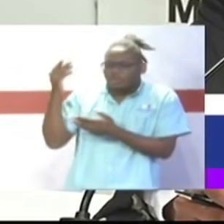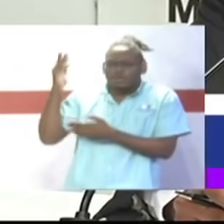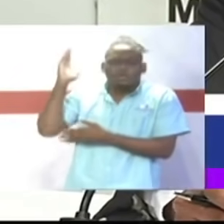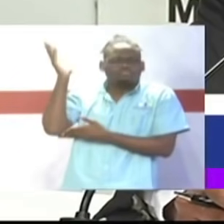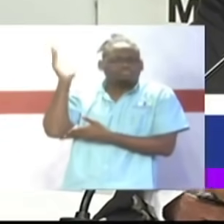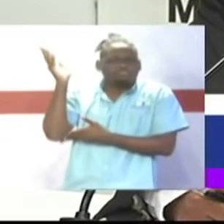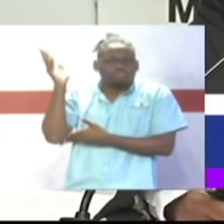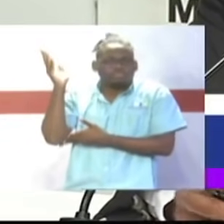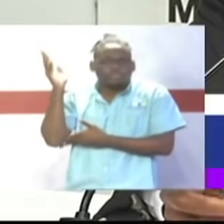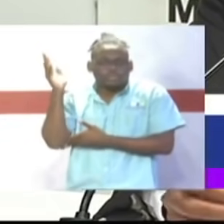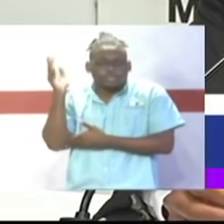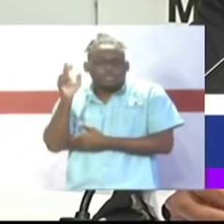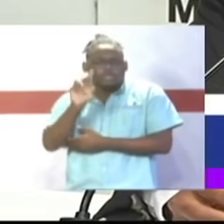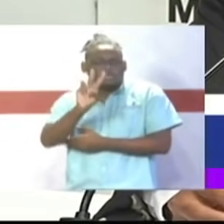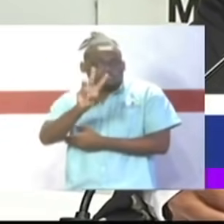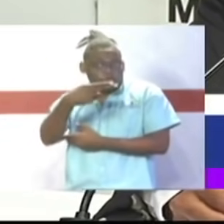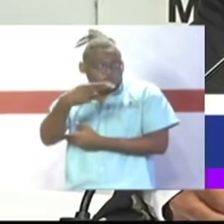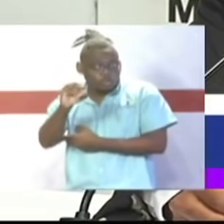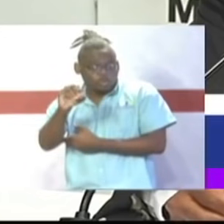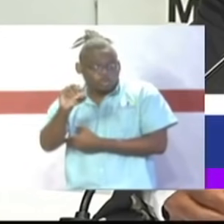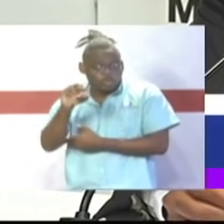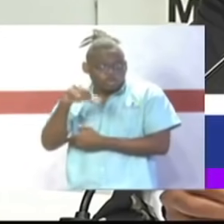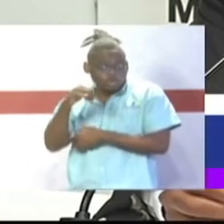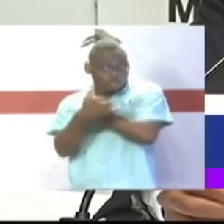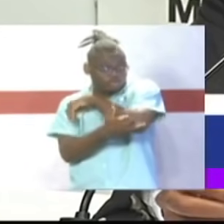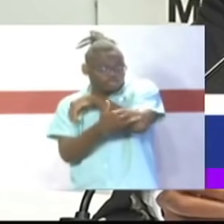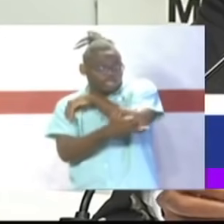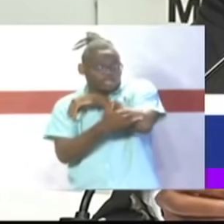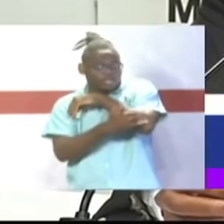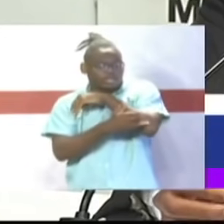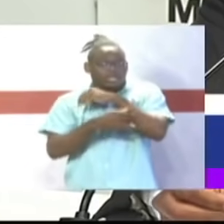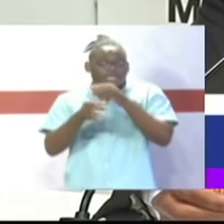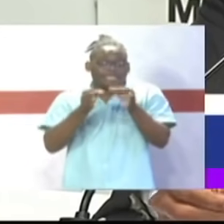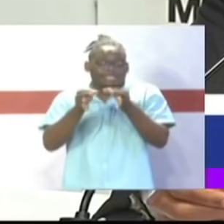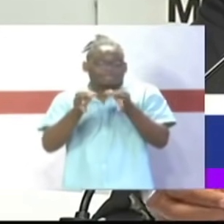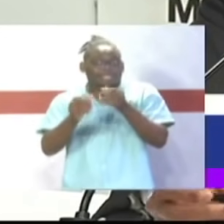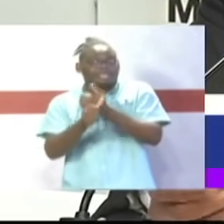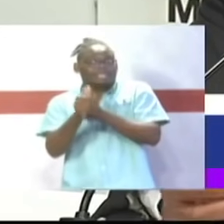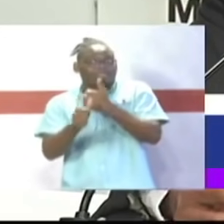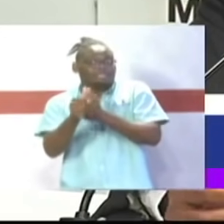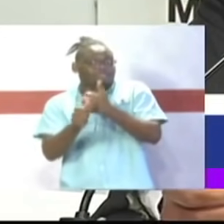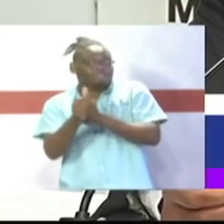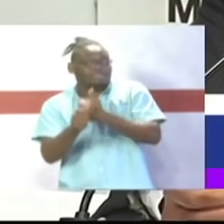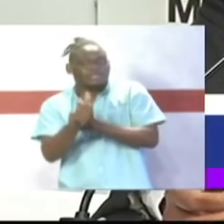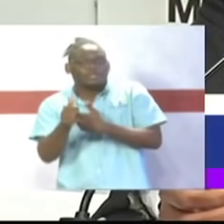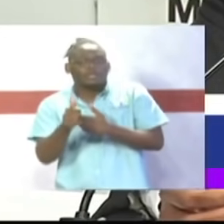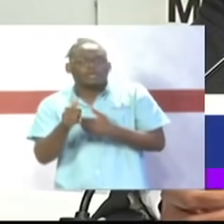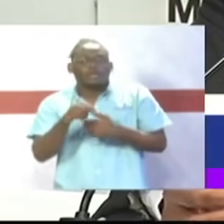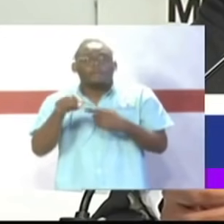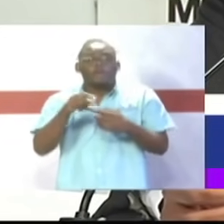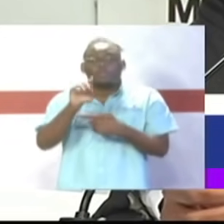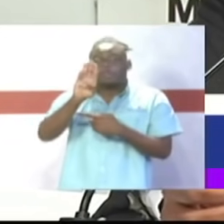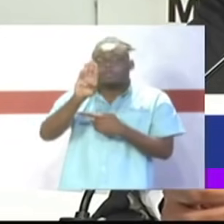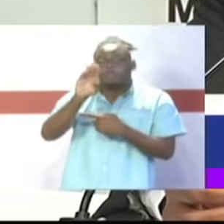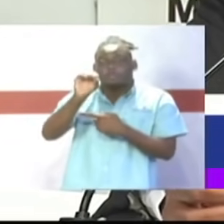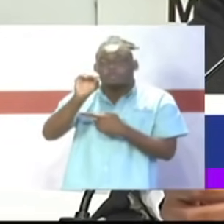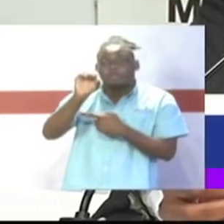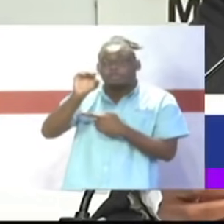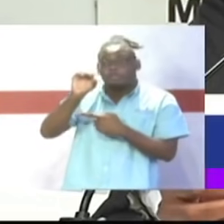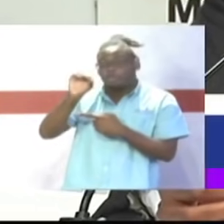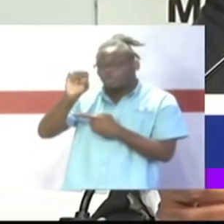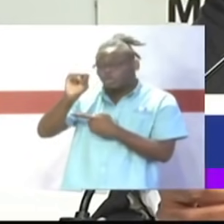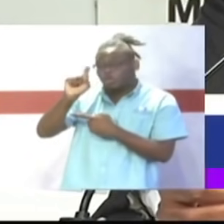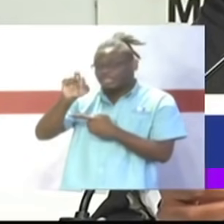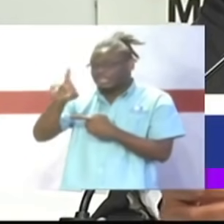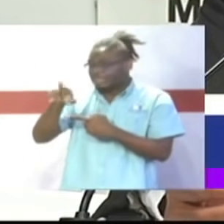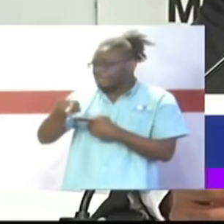member states related to the data surrounding booster, the efficiencies, the effectiveness, the safety.